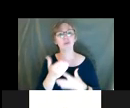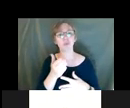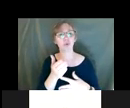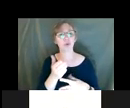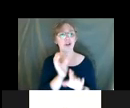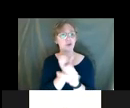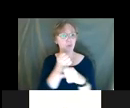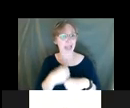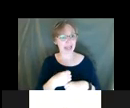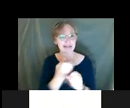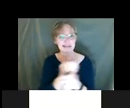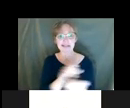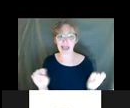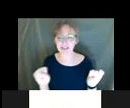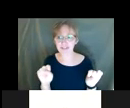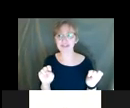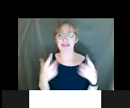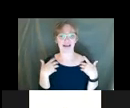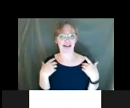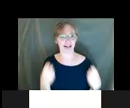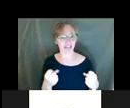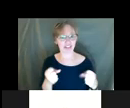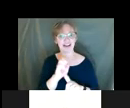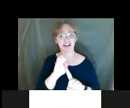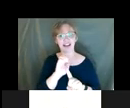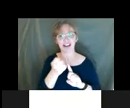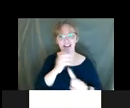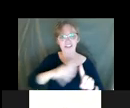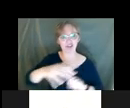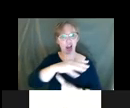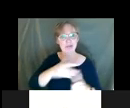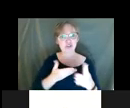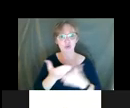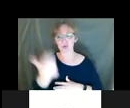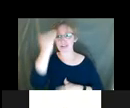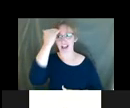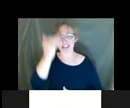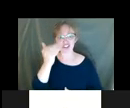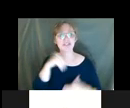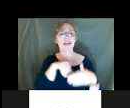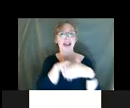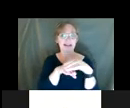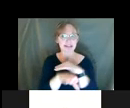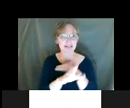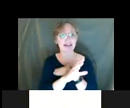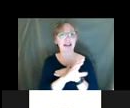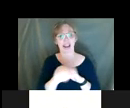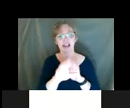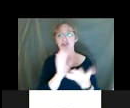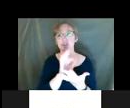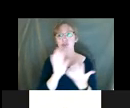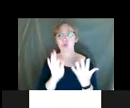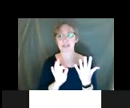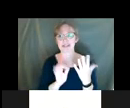and creating a safe and healthy environment through knowledge, access,